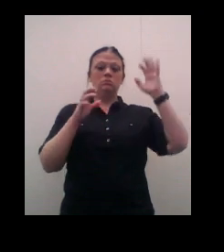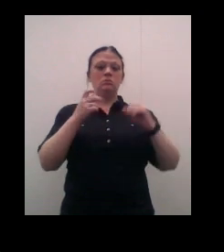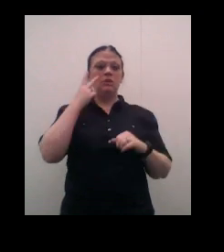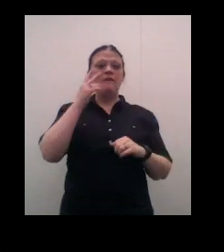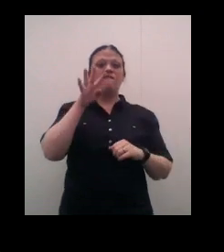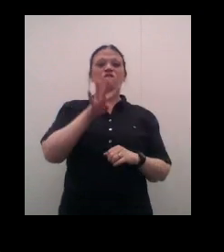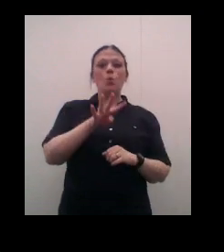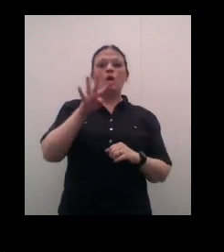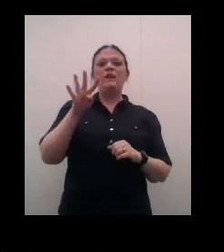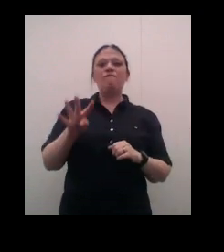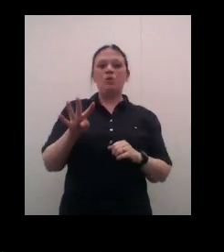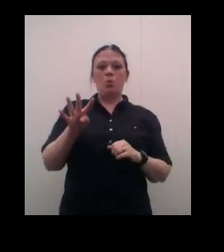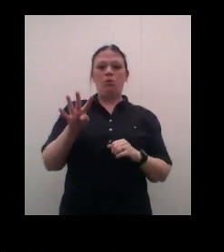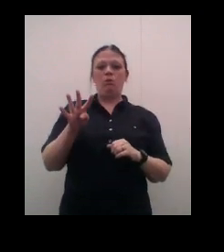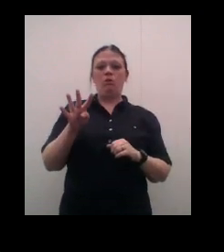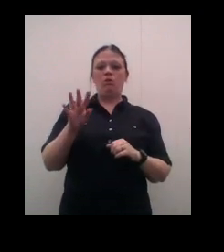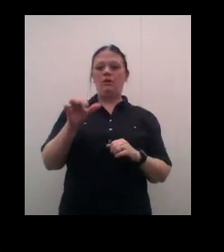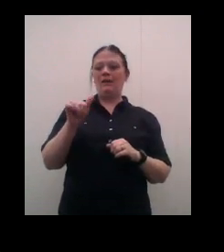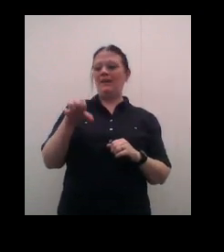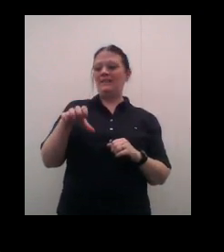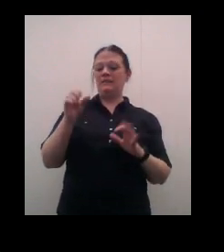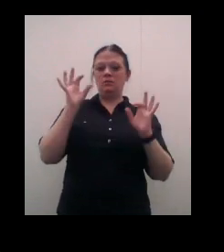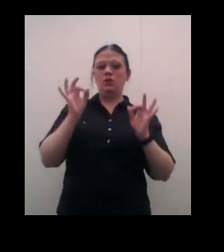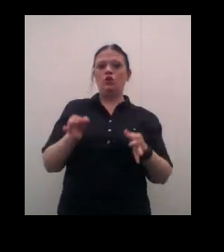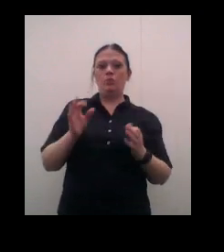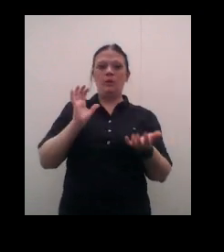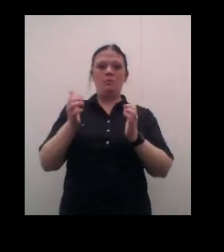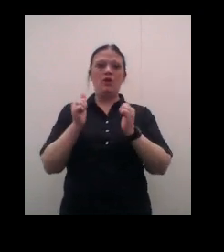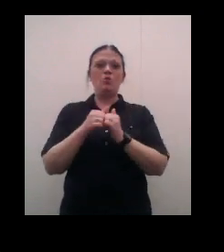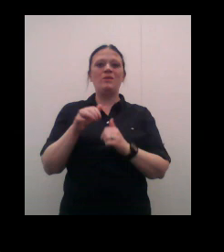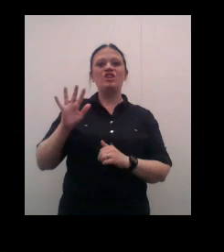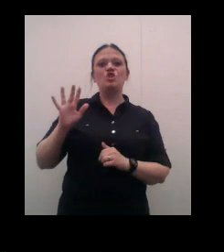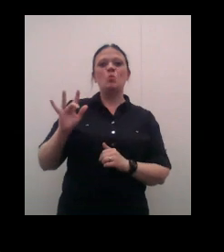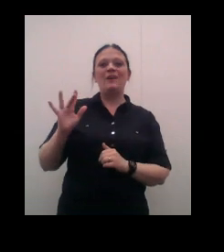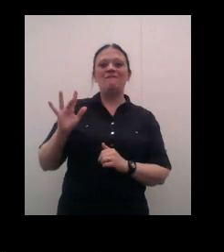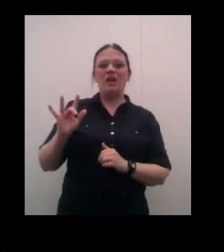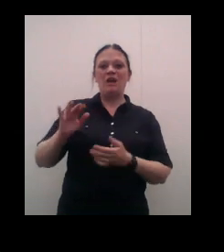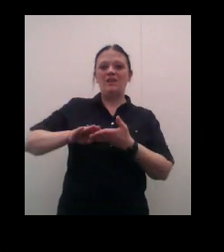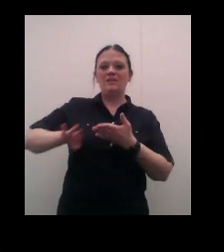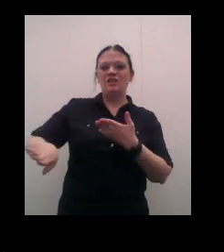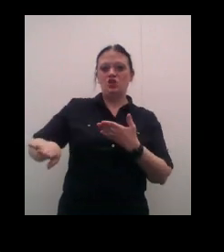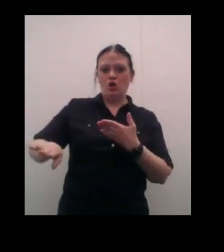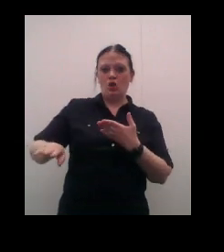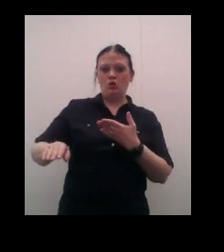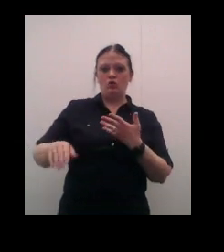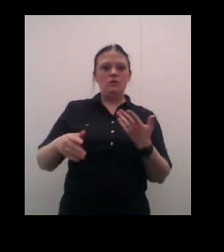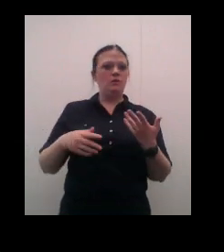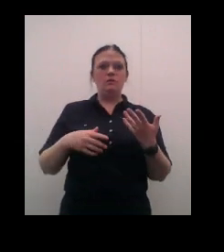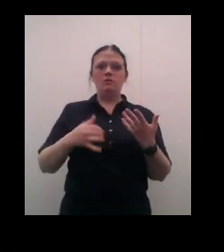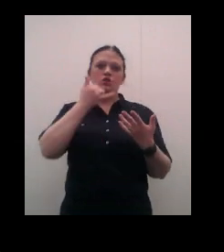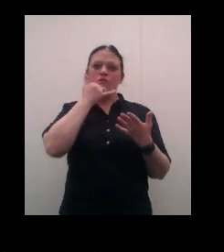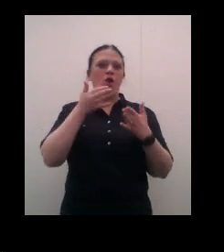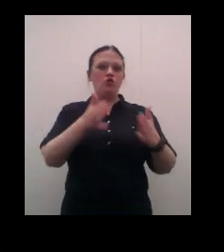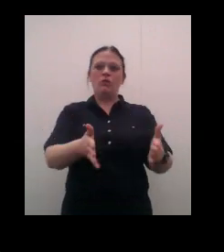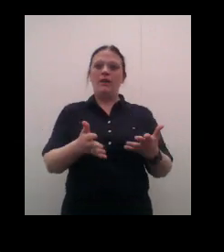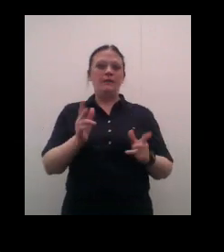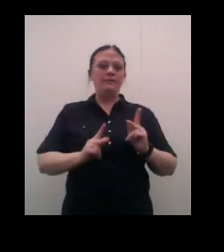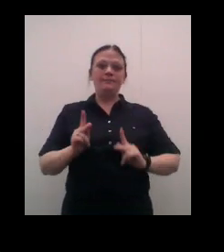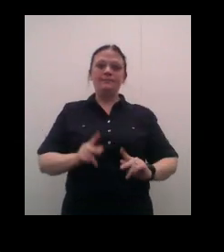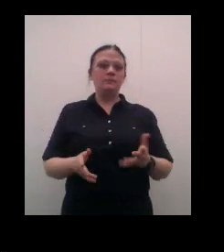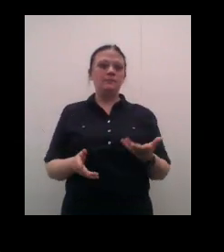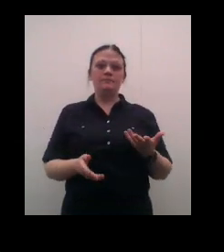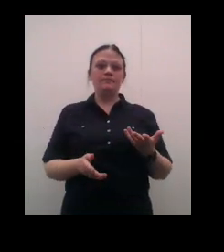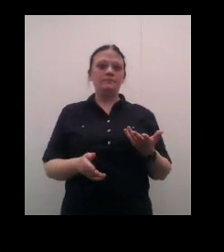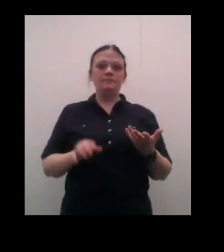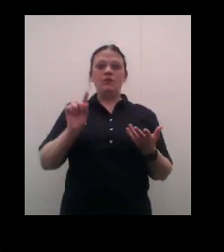to be admissions on the 27th as compared to 25 cases that are discharged. So we're headed in the wrong direction, folks. And this